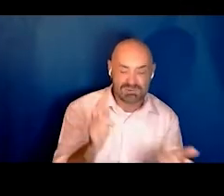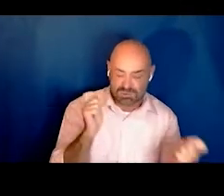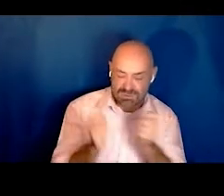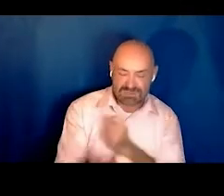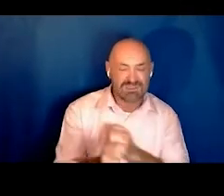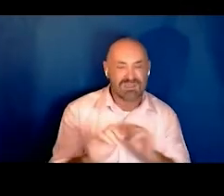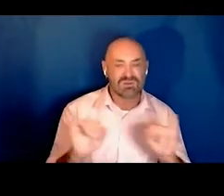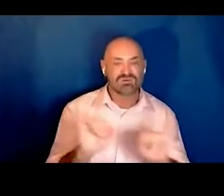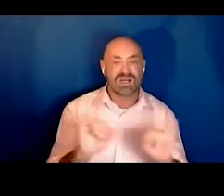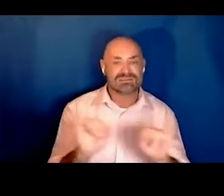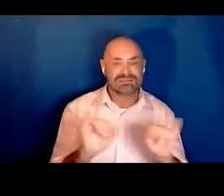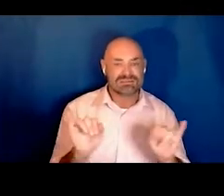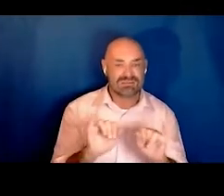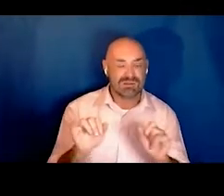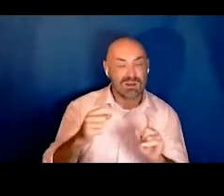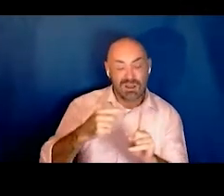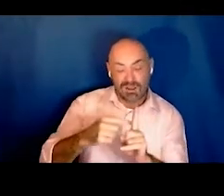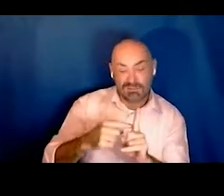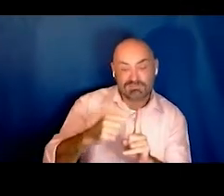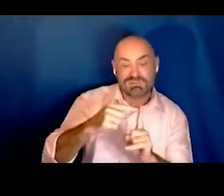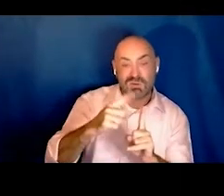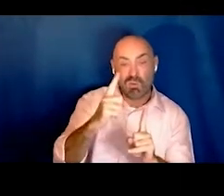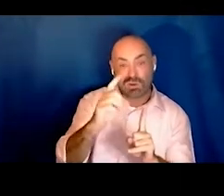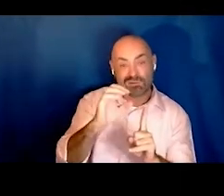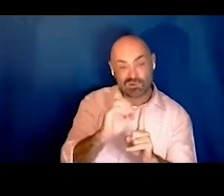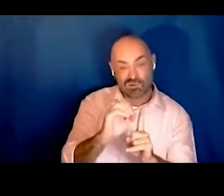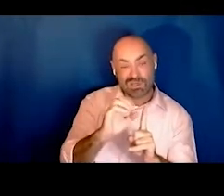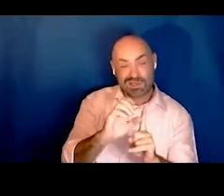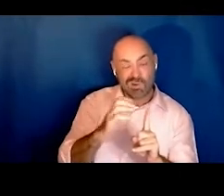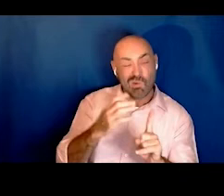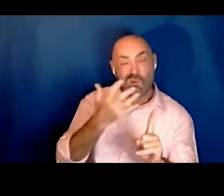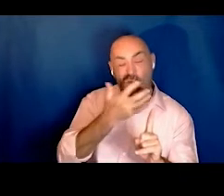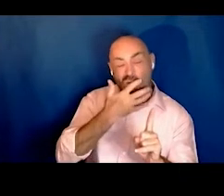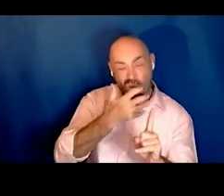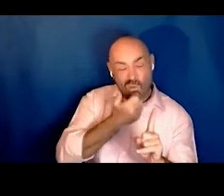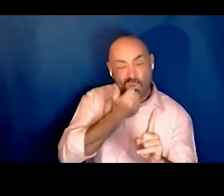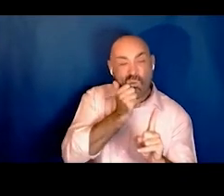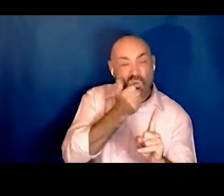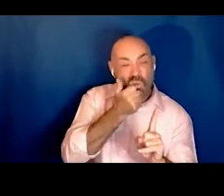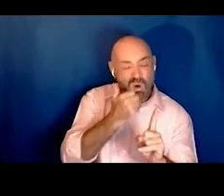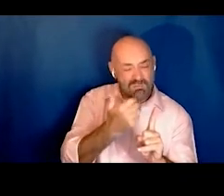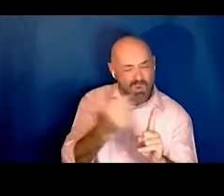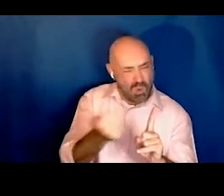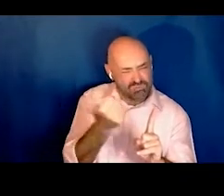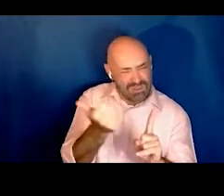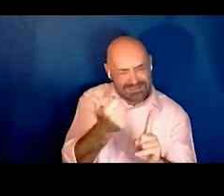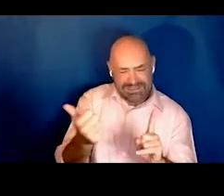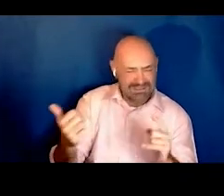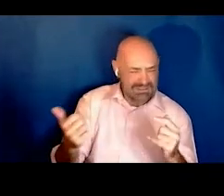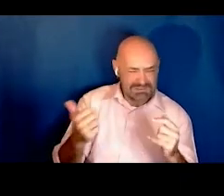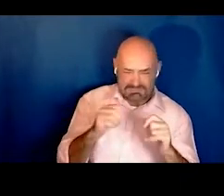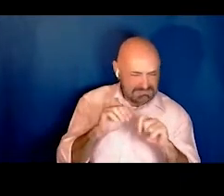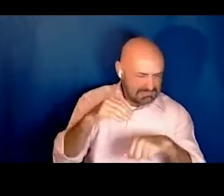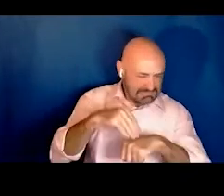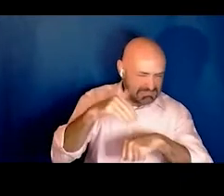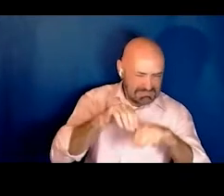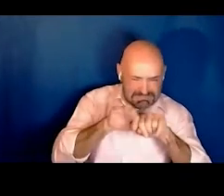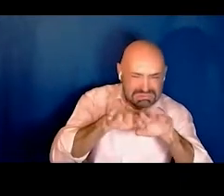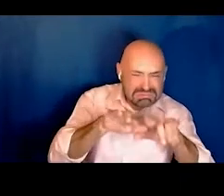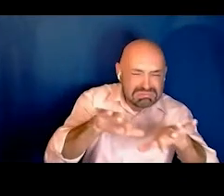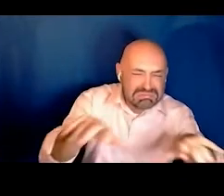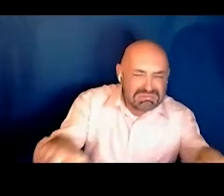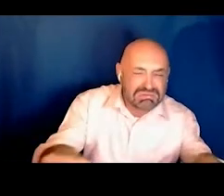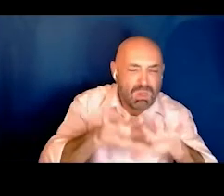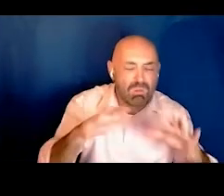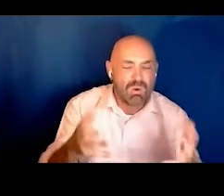1.1 degrees of warming, which is where we're at now, we're already seeing a cascade of effects around the world. Over the